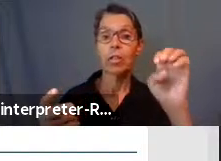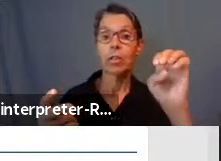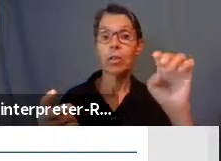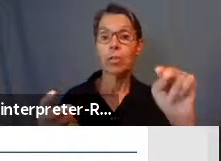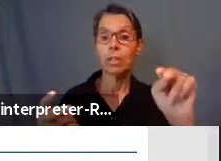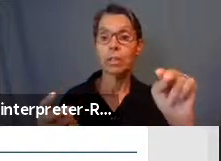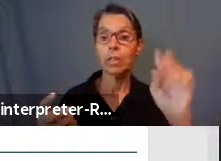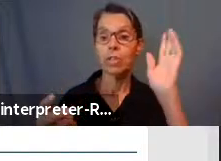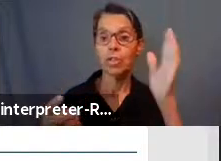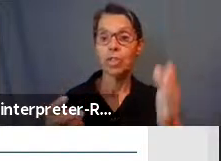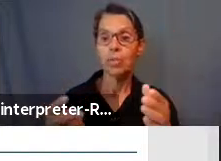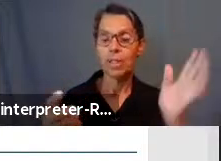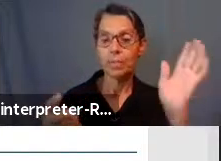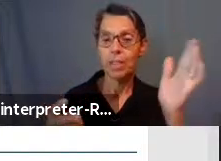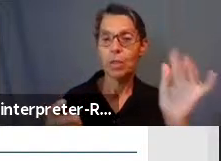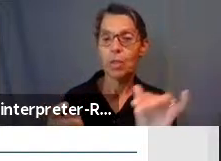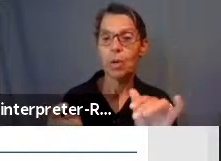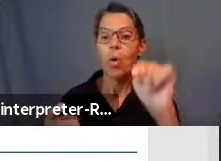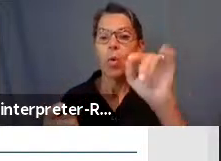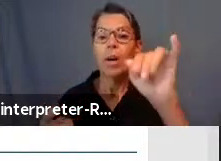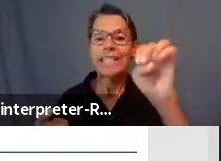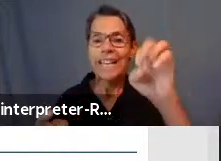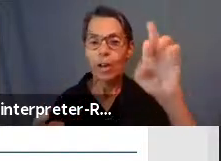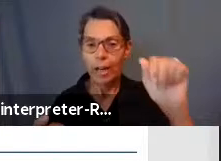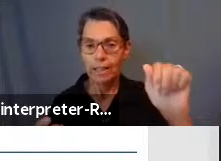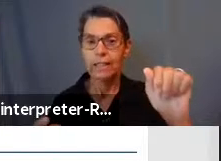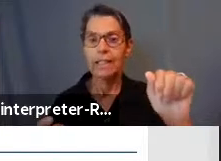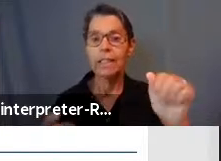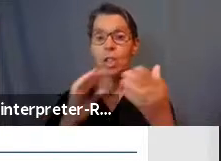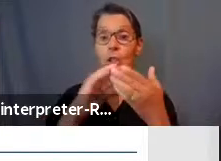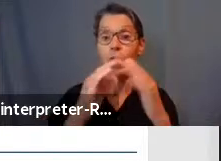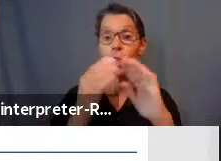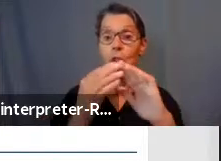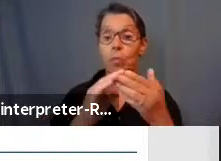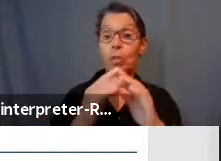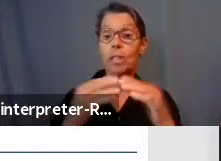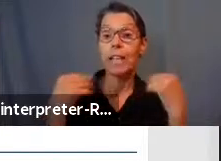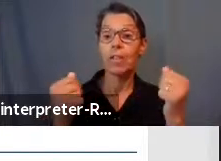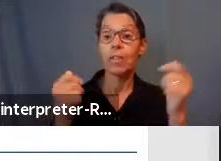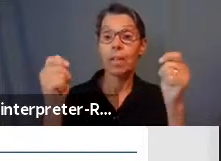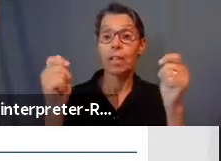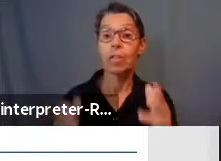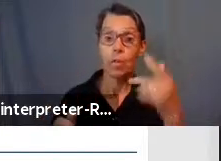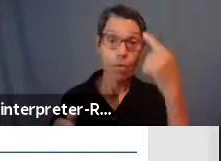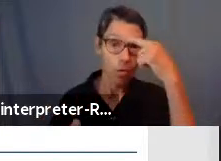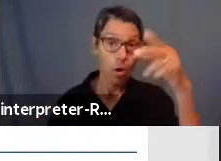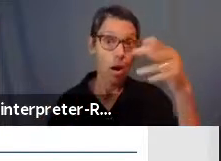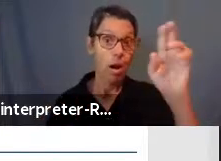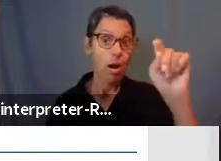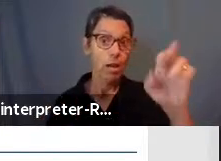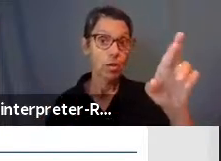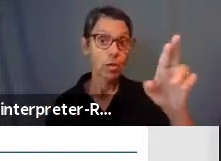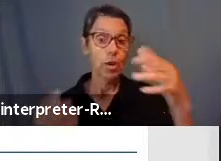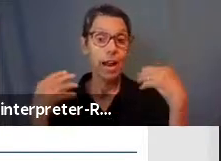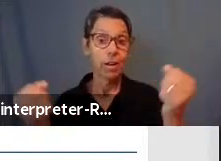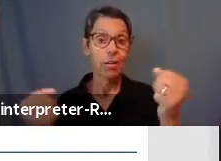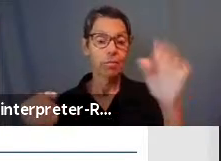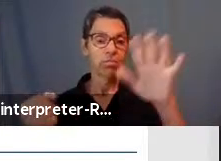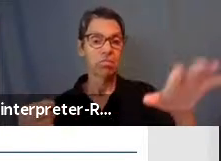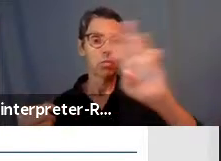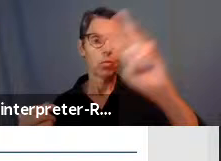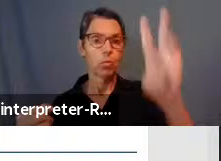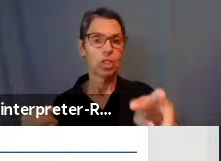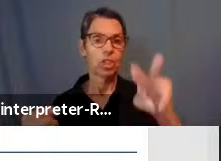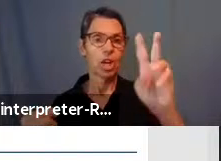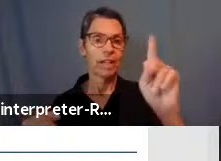Admiral Watts. Tara is the community health manager for Hunter Health in Wichita, Kansas, and she's responsible for providing